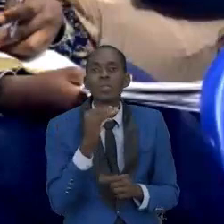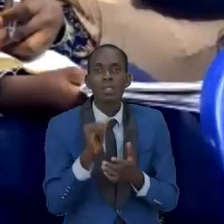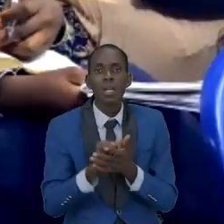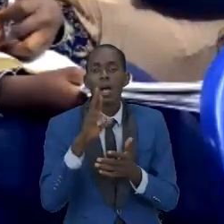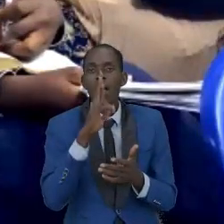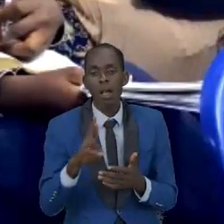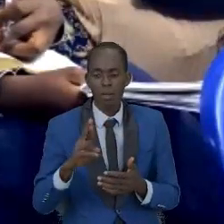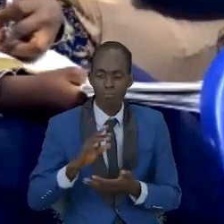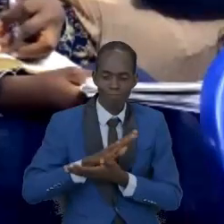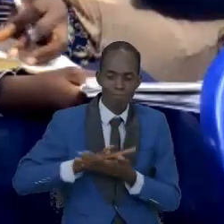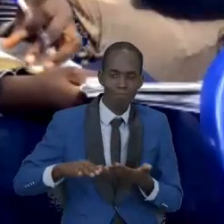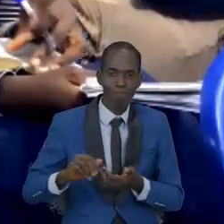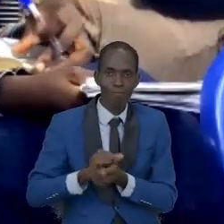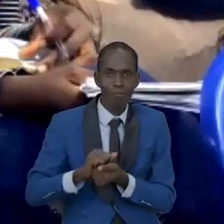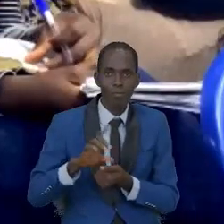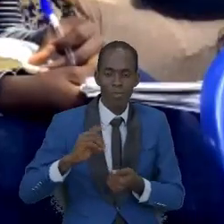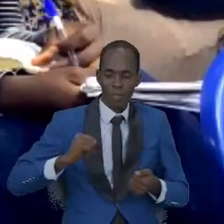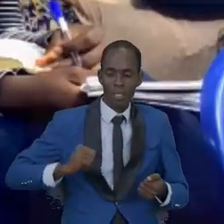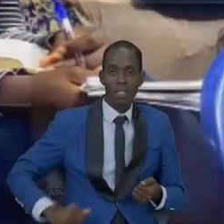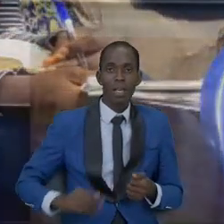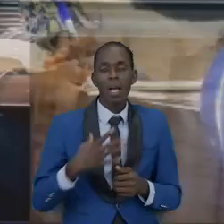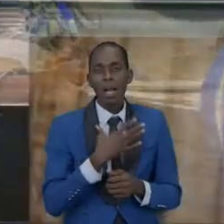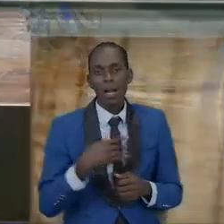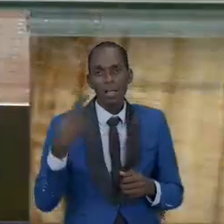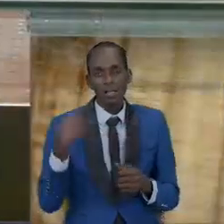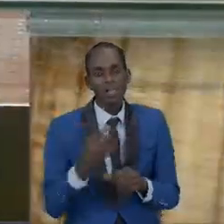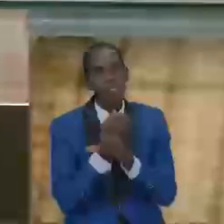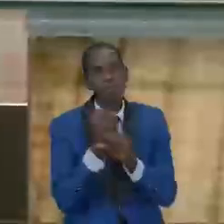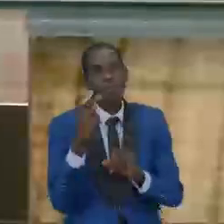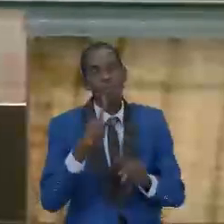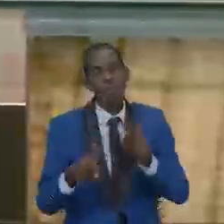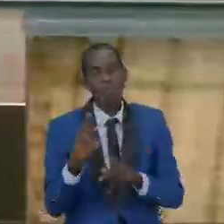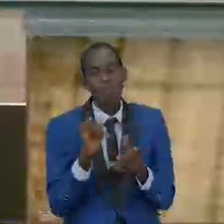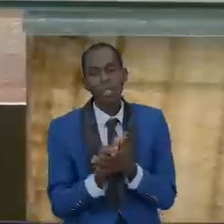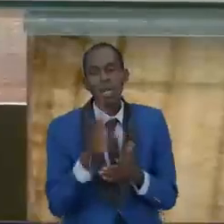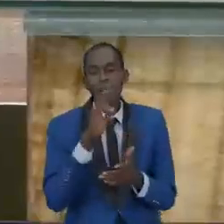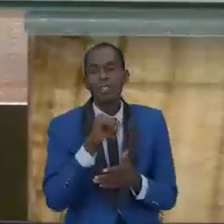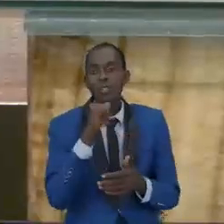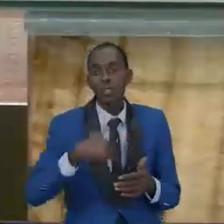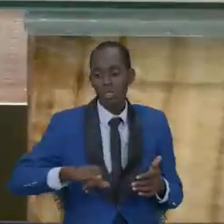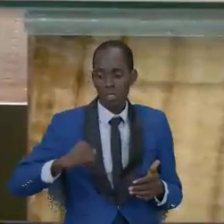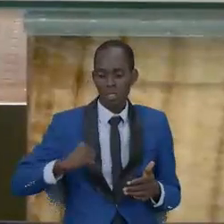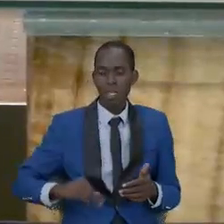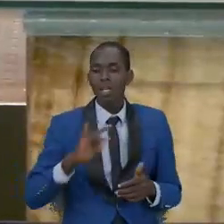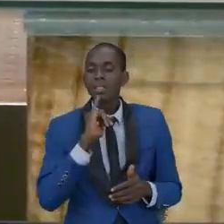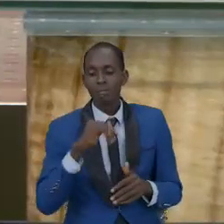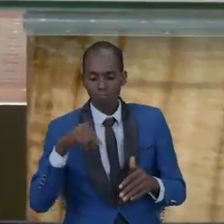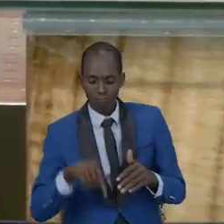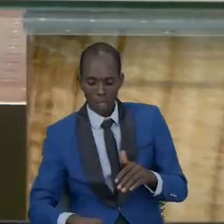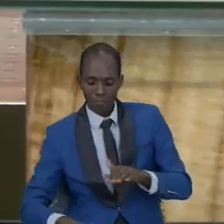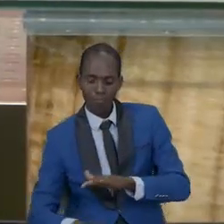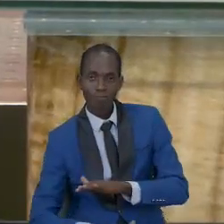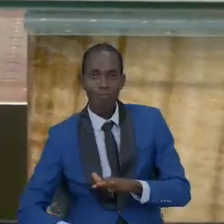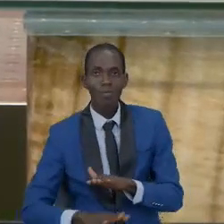there. And then the salvation of the Gentiles who are not circumcised, that salvation is down below there.